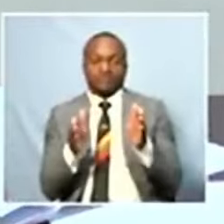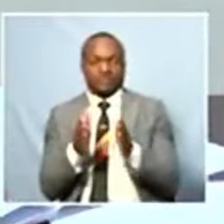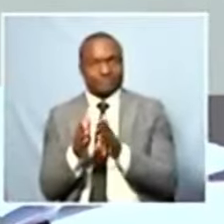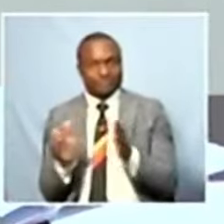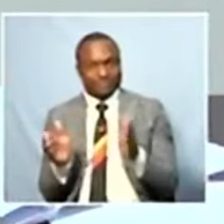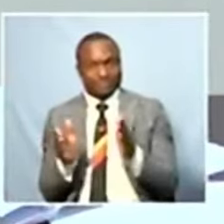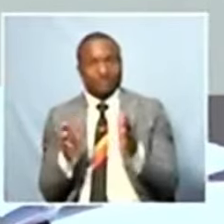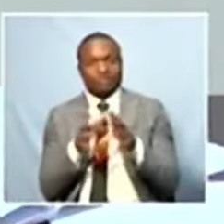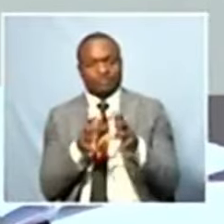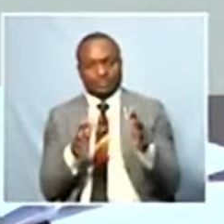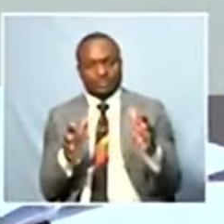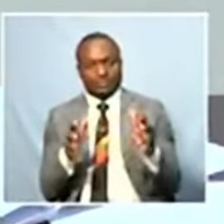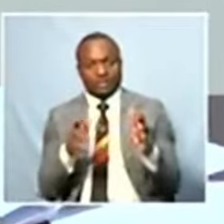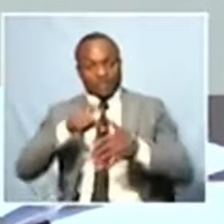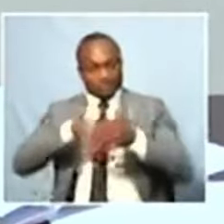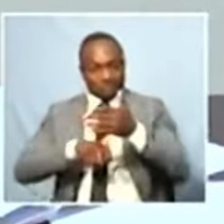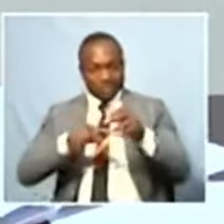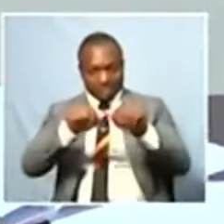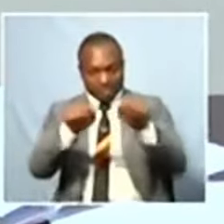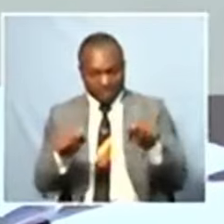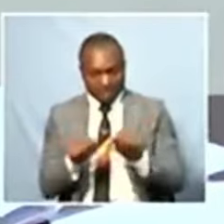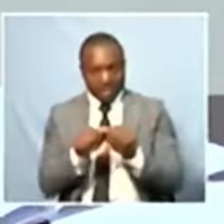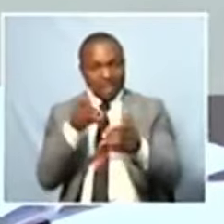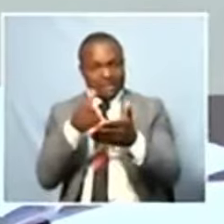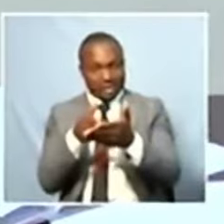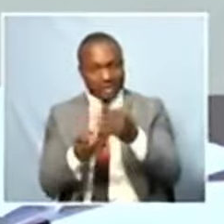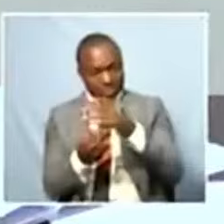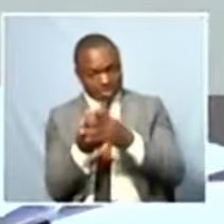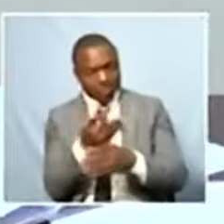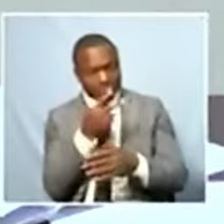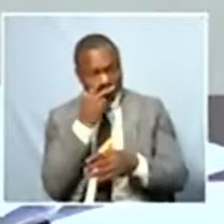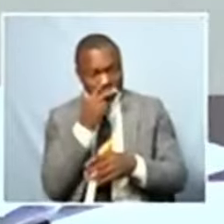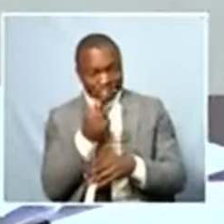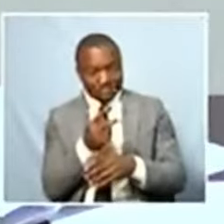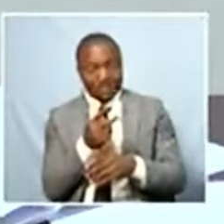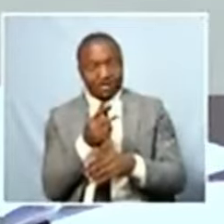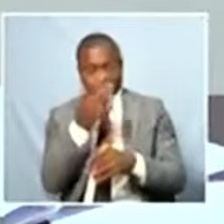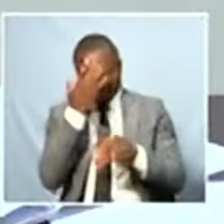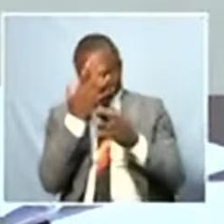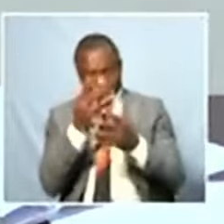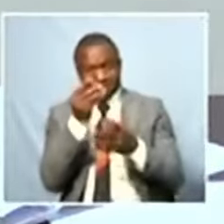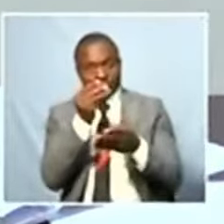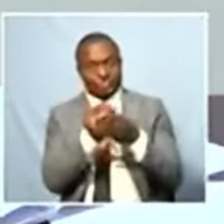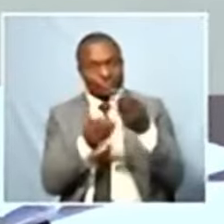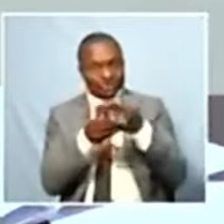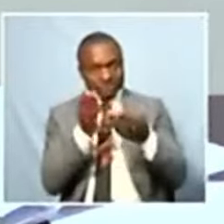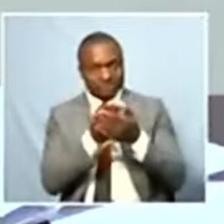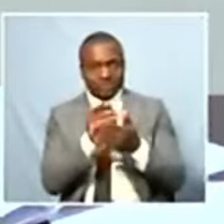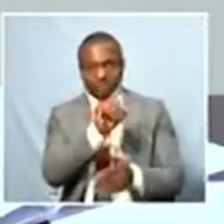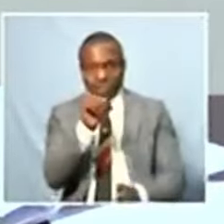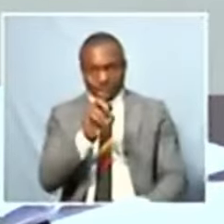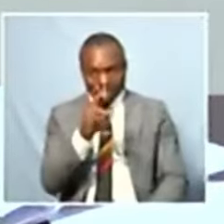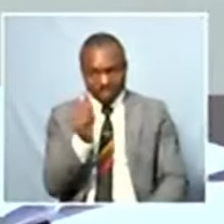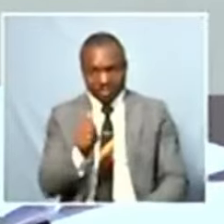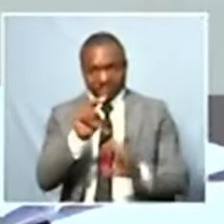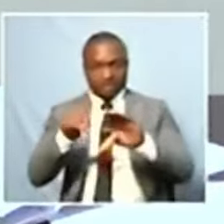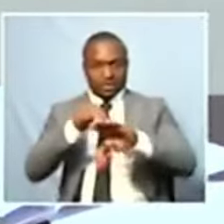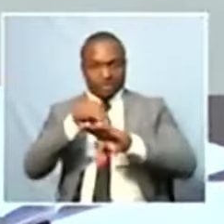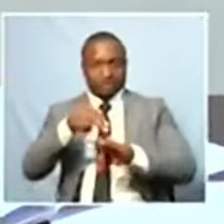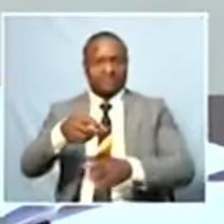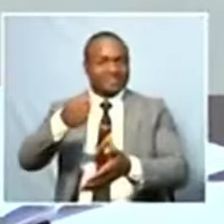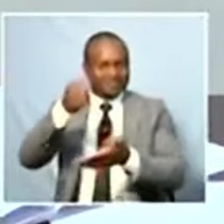base. So all this growth you've been seeing, where the expected contribution of the Zambia Revenue Authority to the national